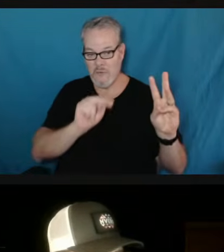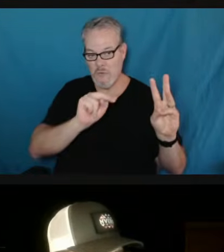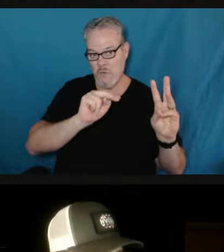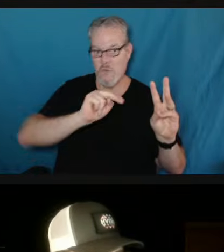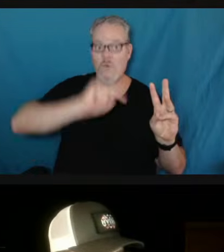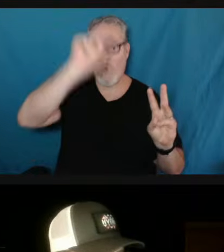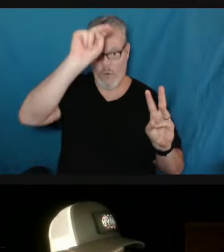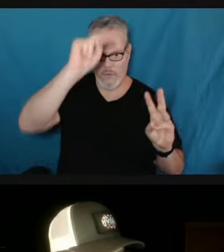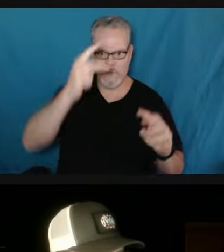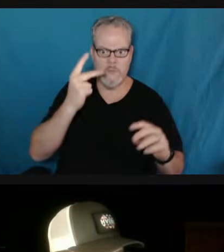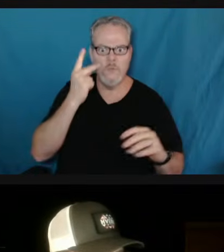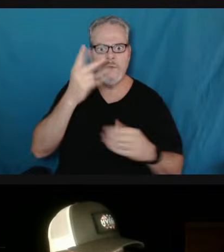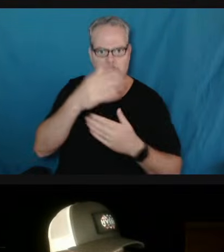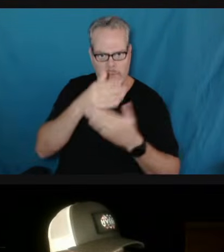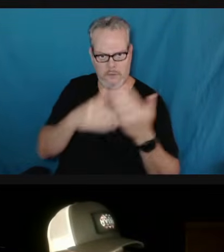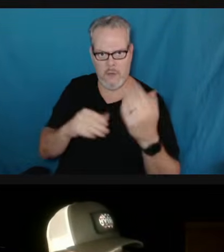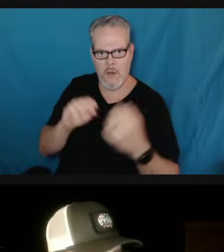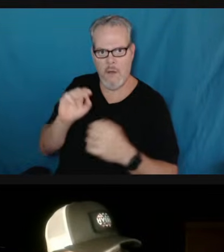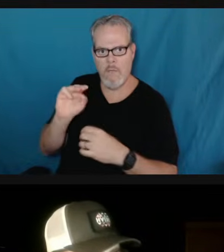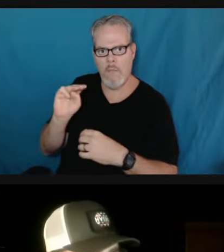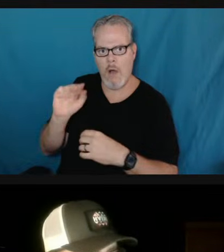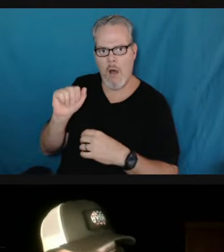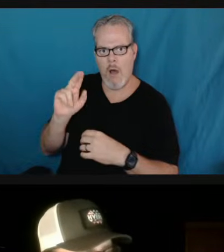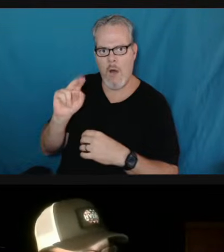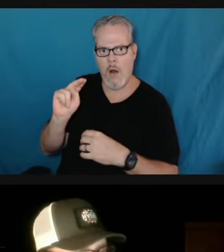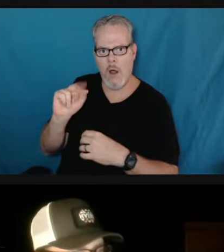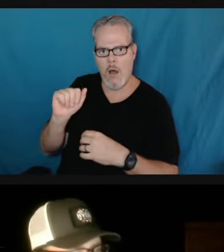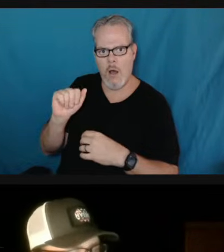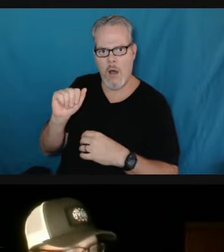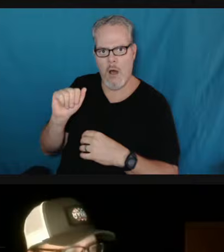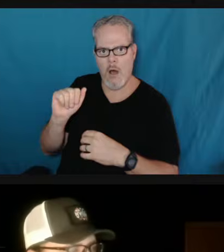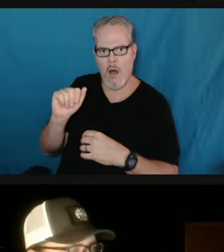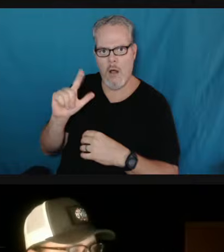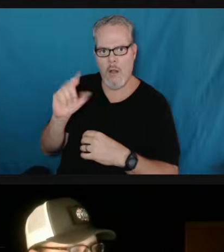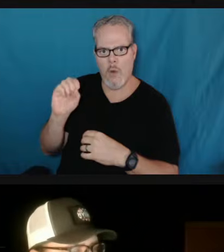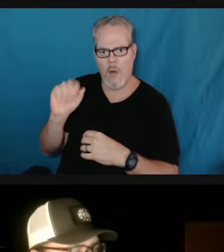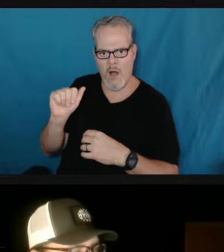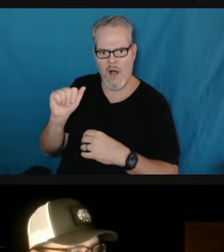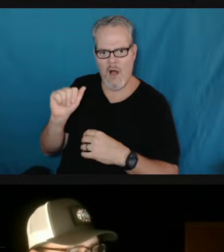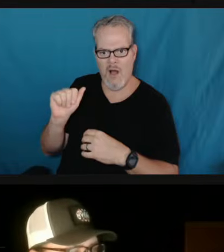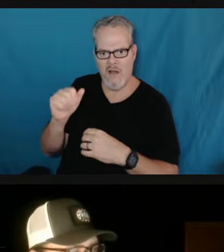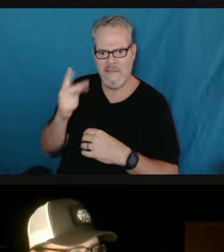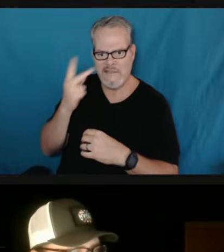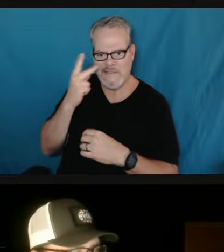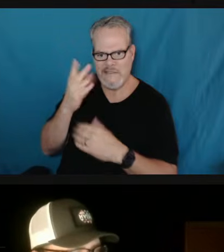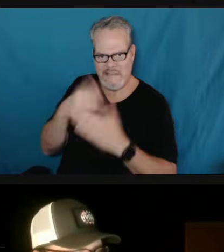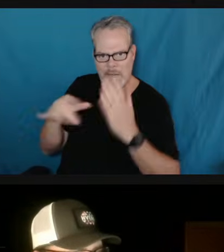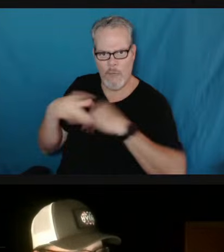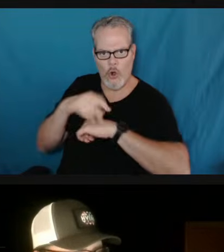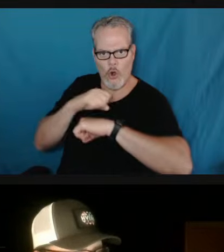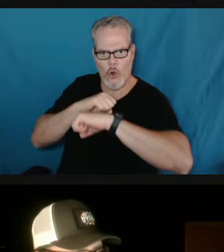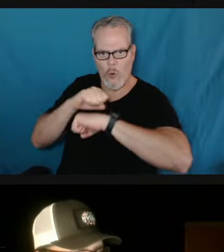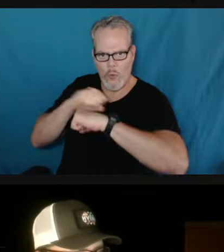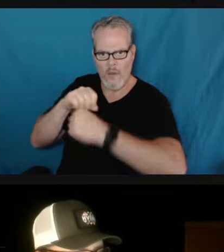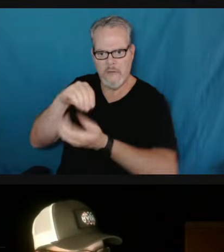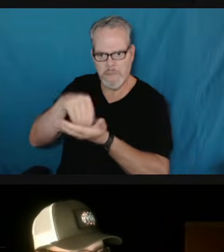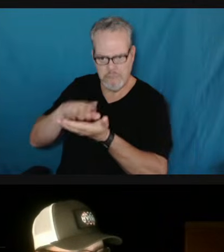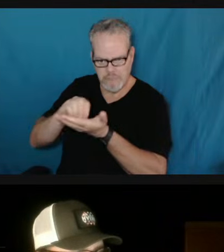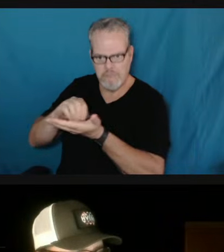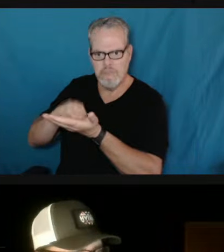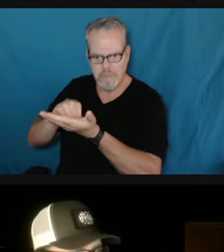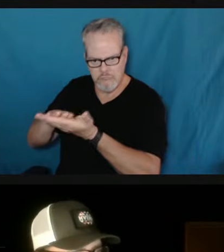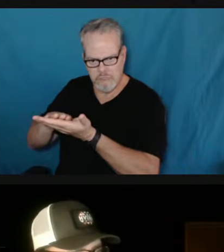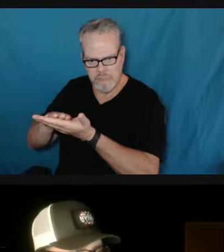Loa events here at the summit and southwest of the summit, continuing that pattern of recharge.